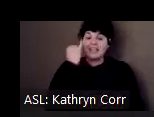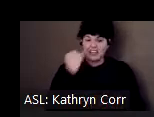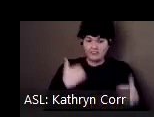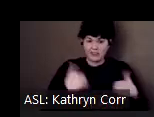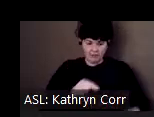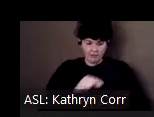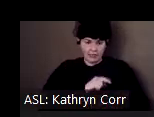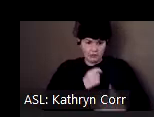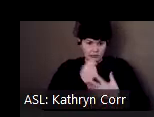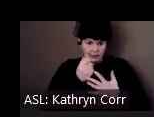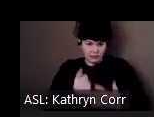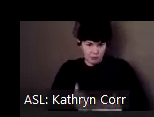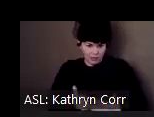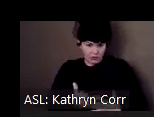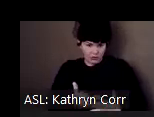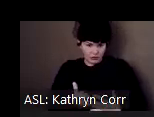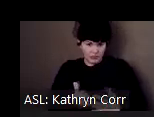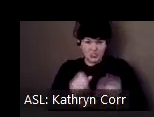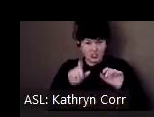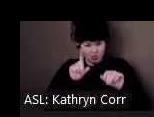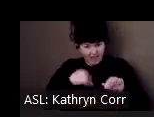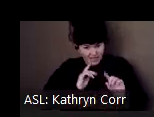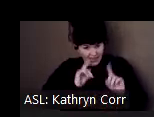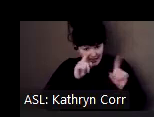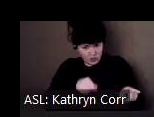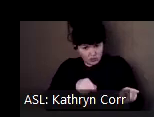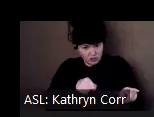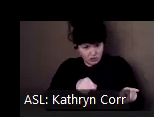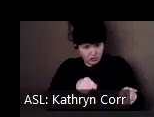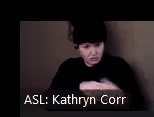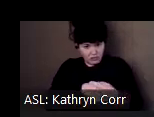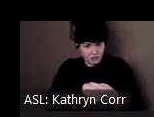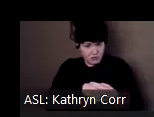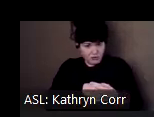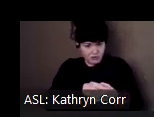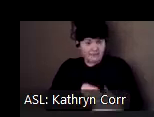do you have to answer, well, if there's been an expungement, then that conviction is removed from your record.